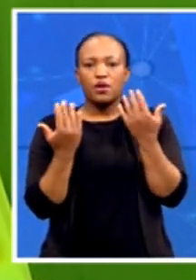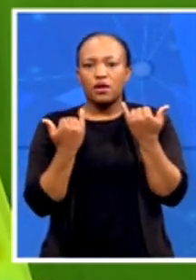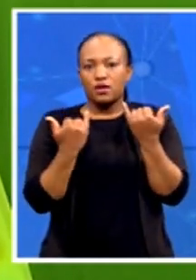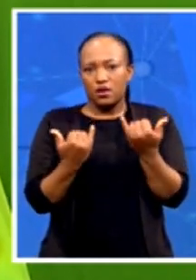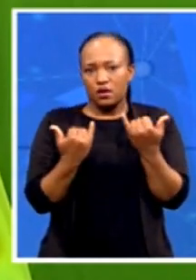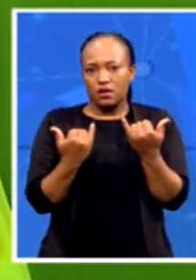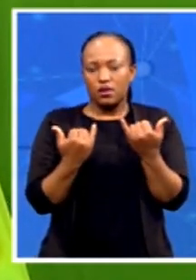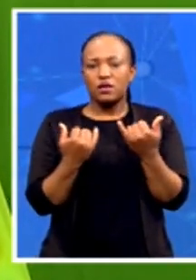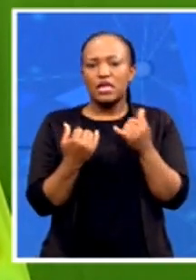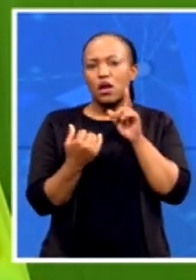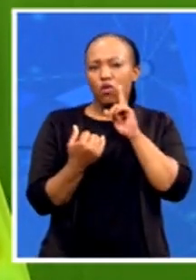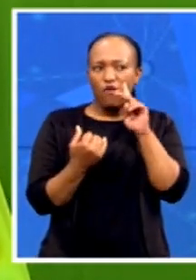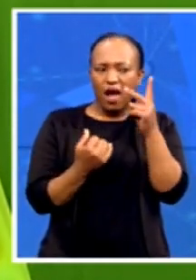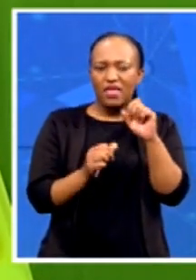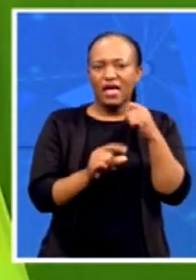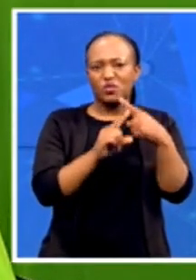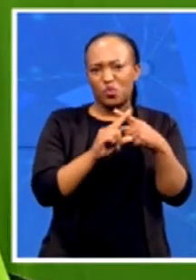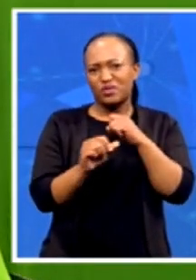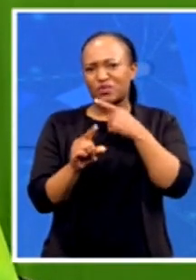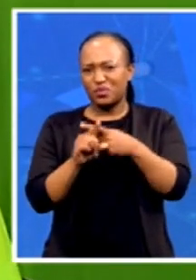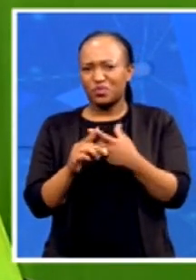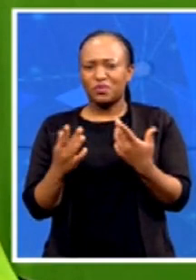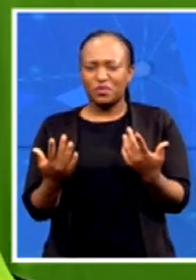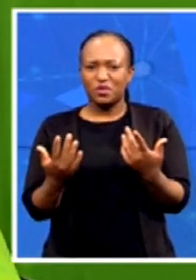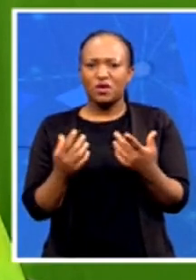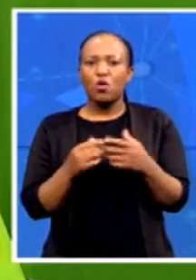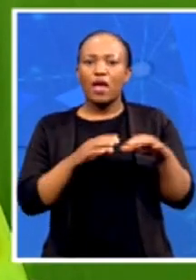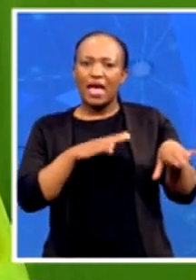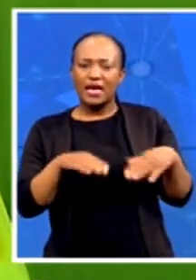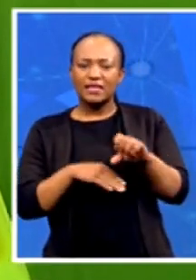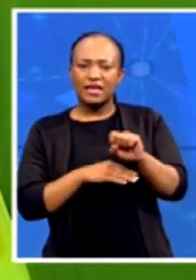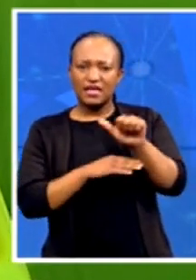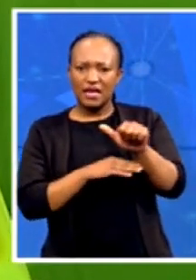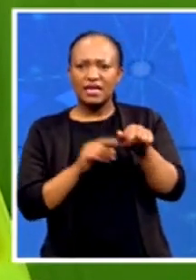and in particular Action SA. And ask yourself then, why Action SA?